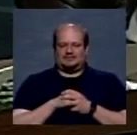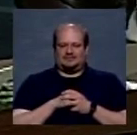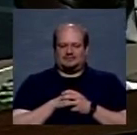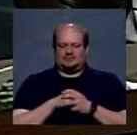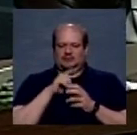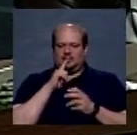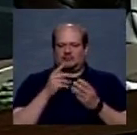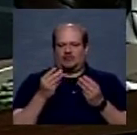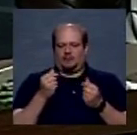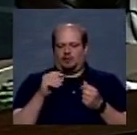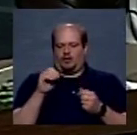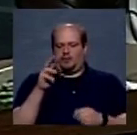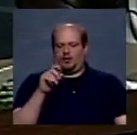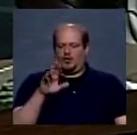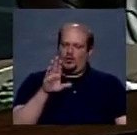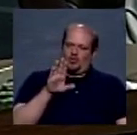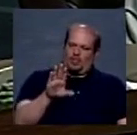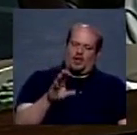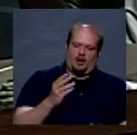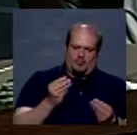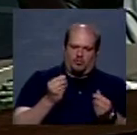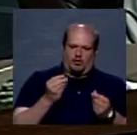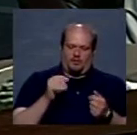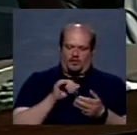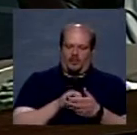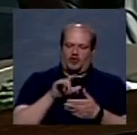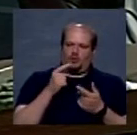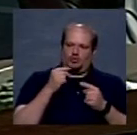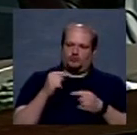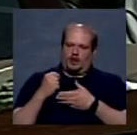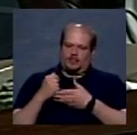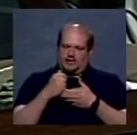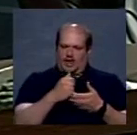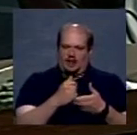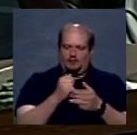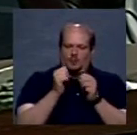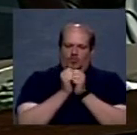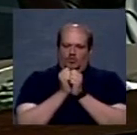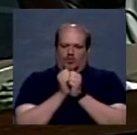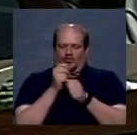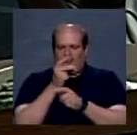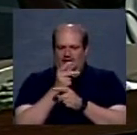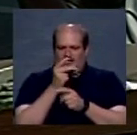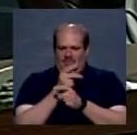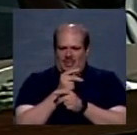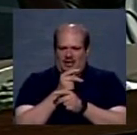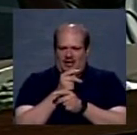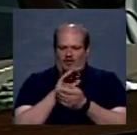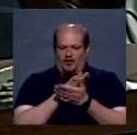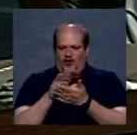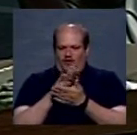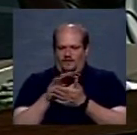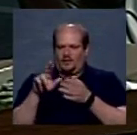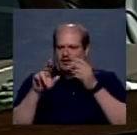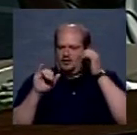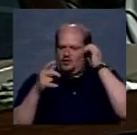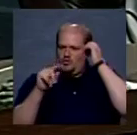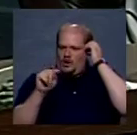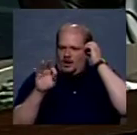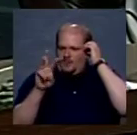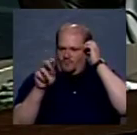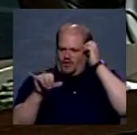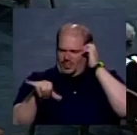the property owner's property and that you're just trying to help them out with taking care of cleaning the right-of-way. Is that what you